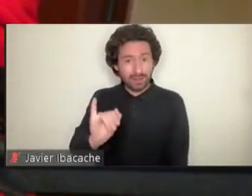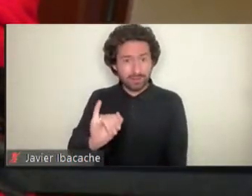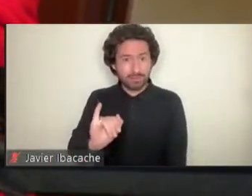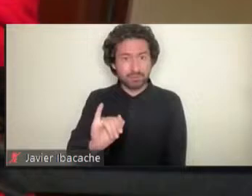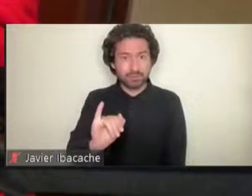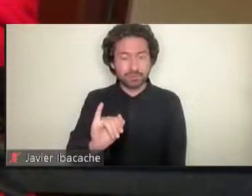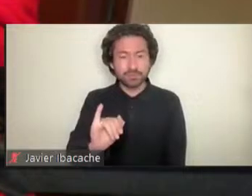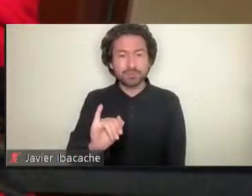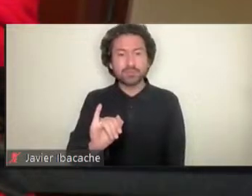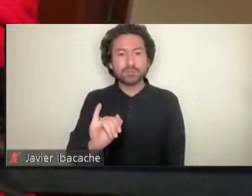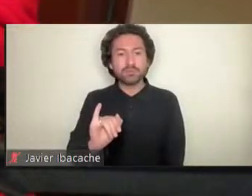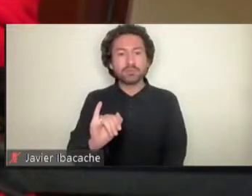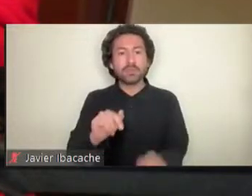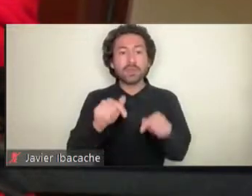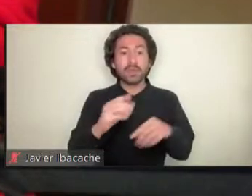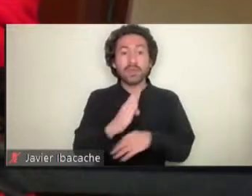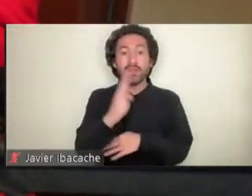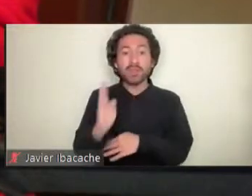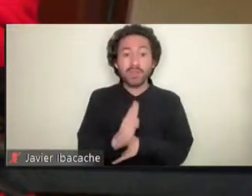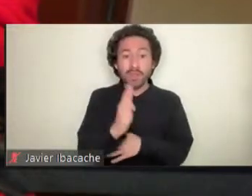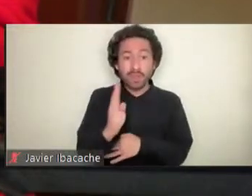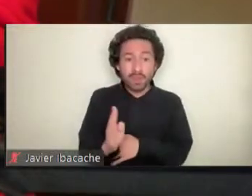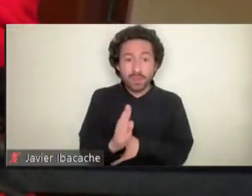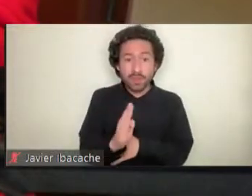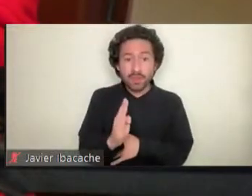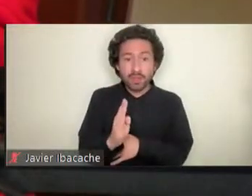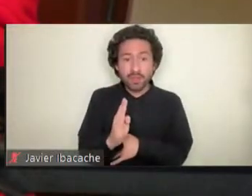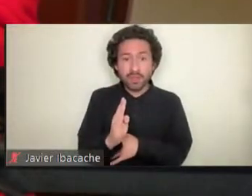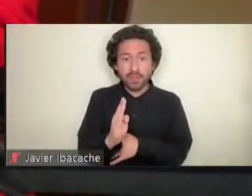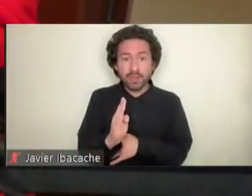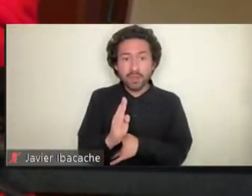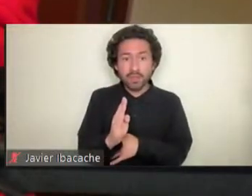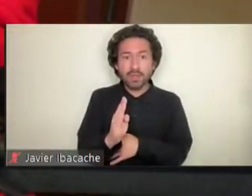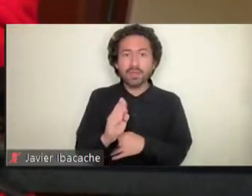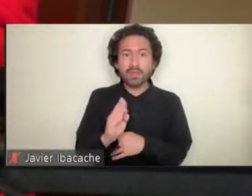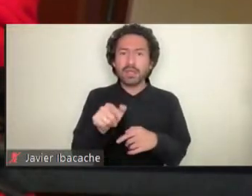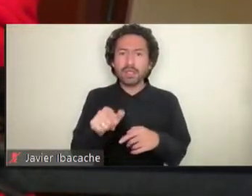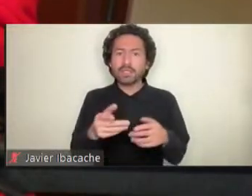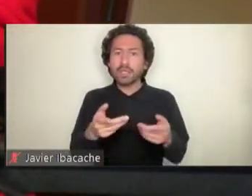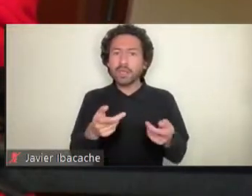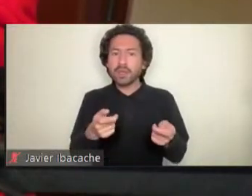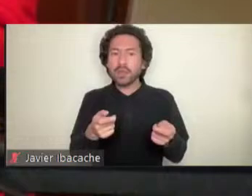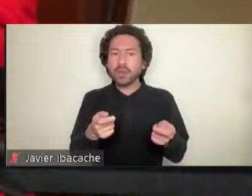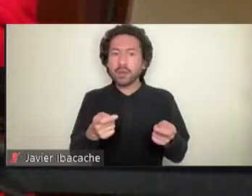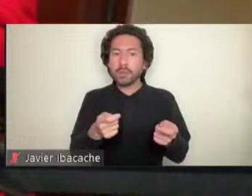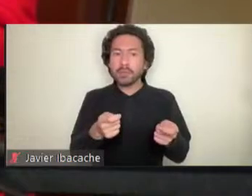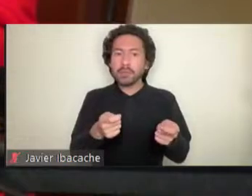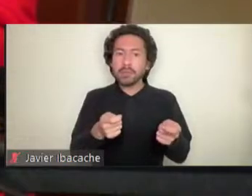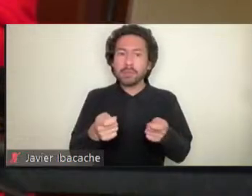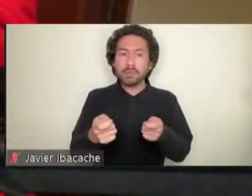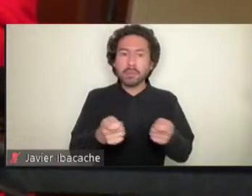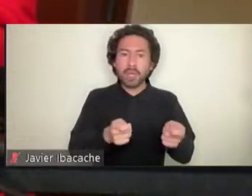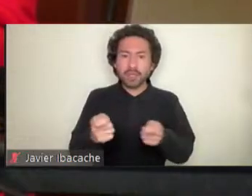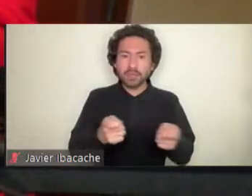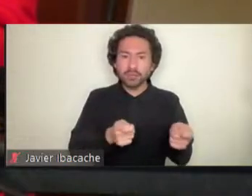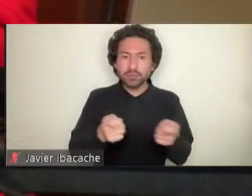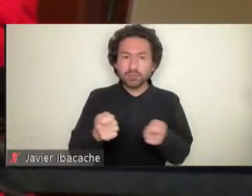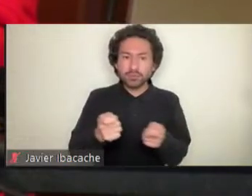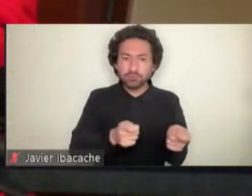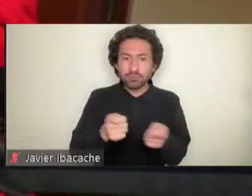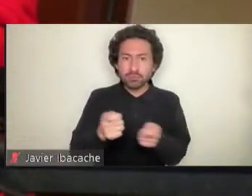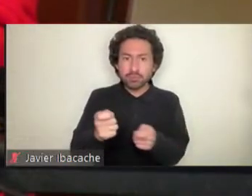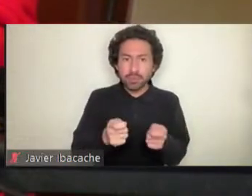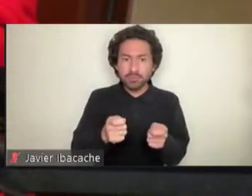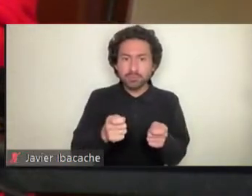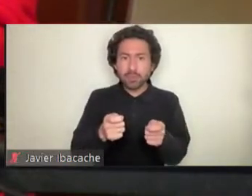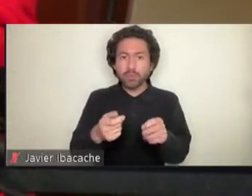Export Barbados developed INES AI Estate Management, which is a bespoke property management application